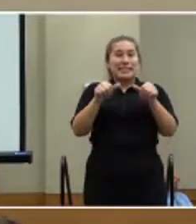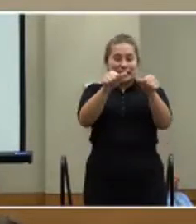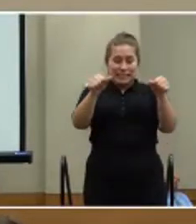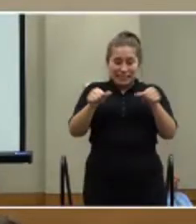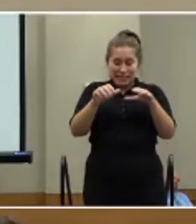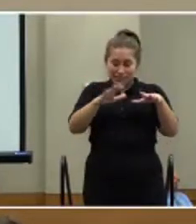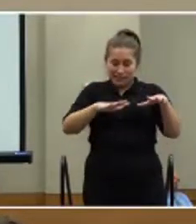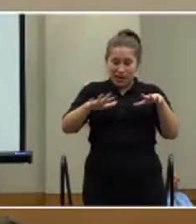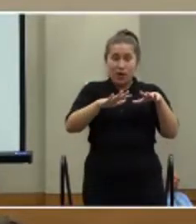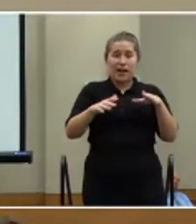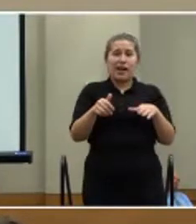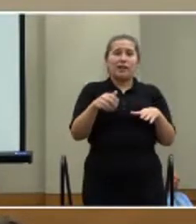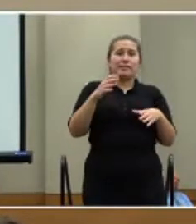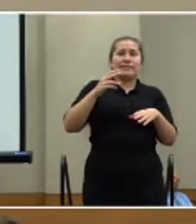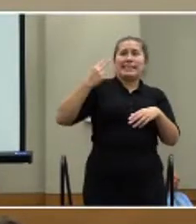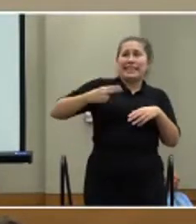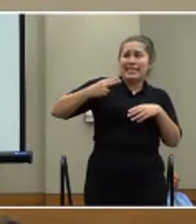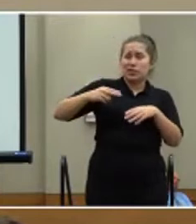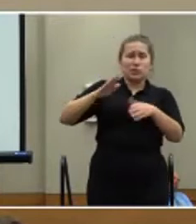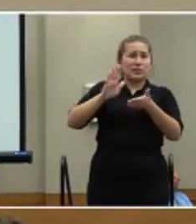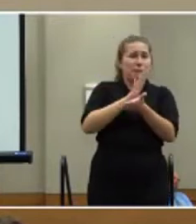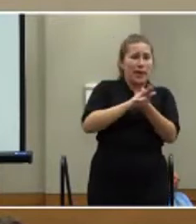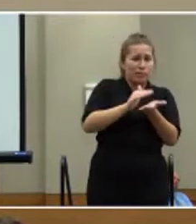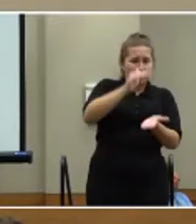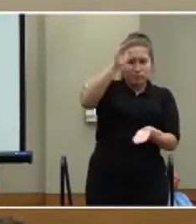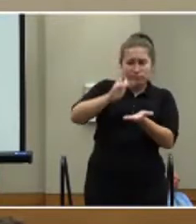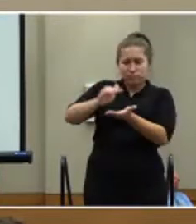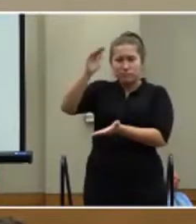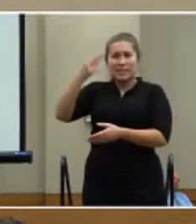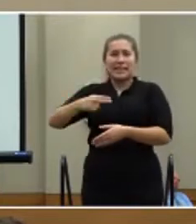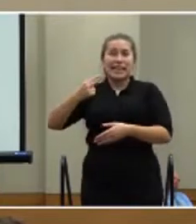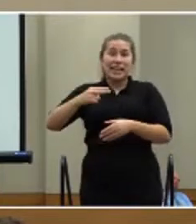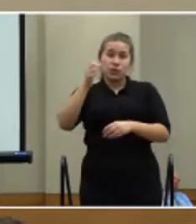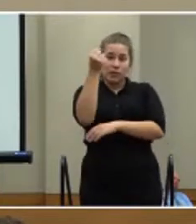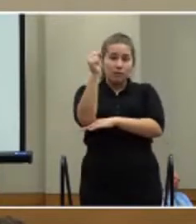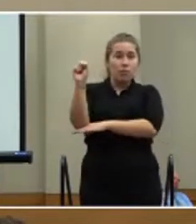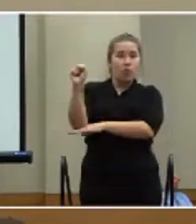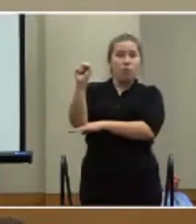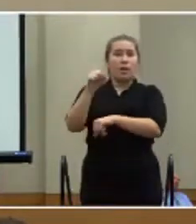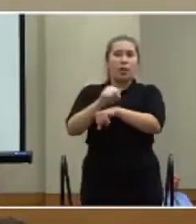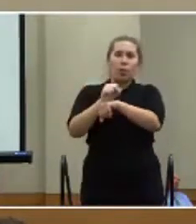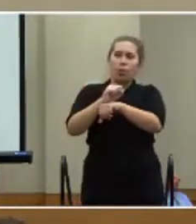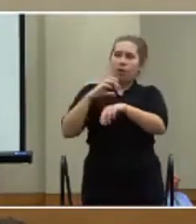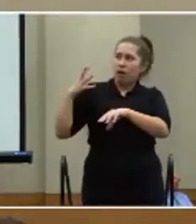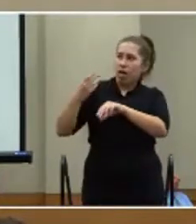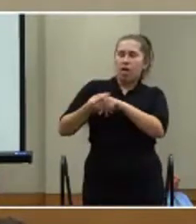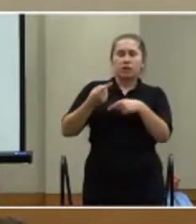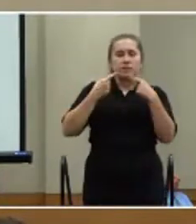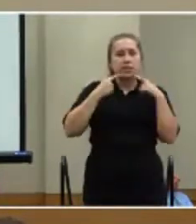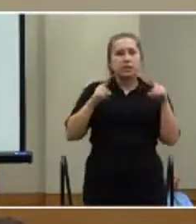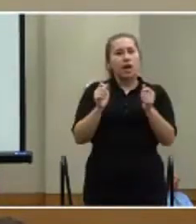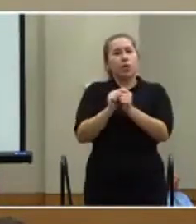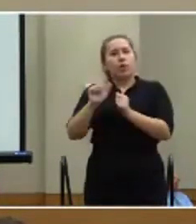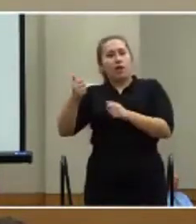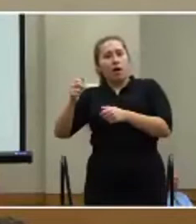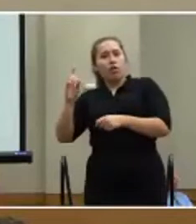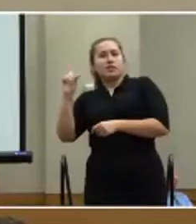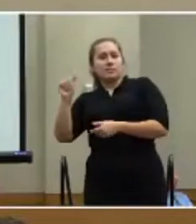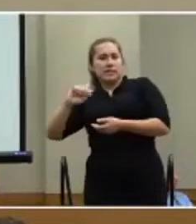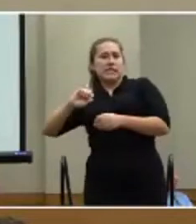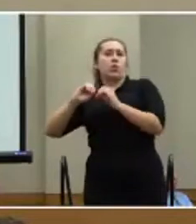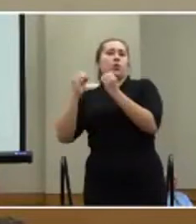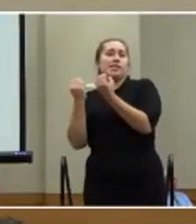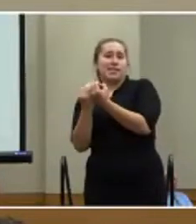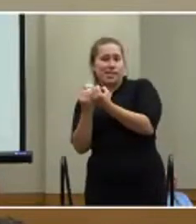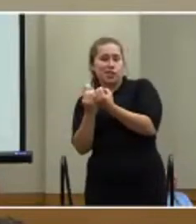of correspondence, the history of the organized blind movement, the work that has been done along with other disability